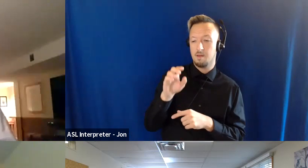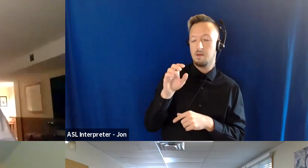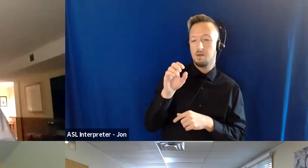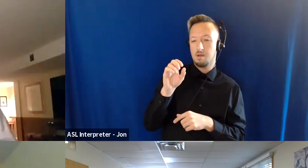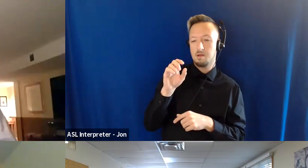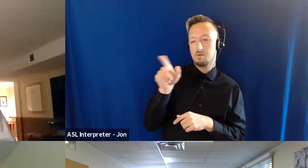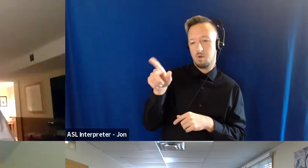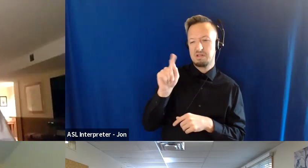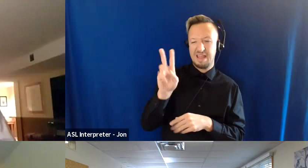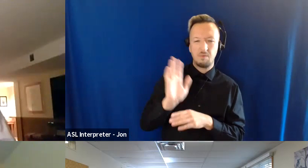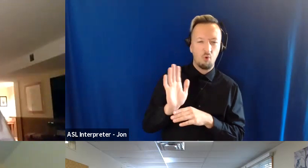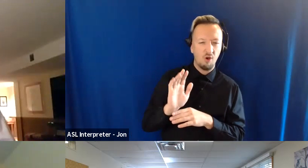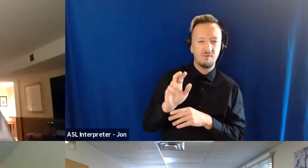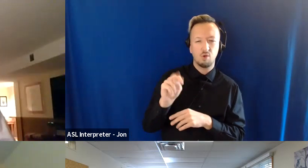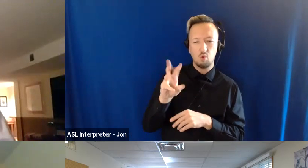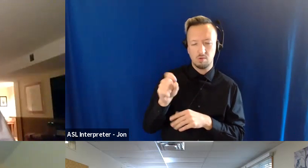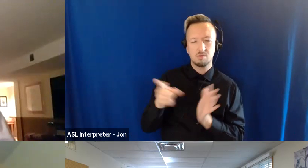with disabilities as